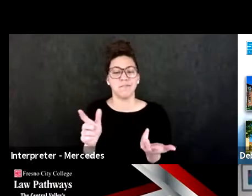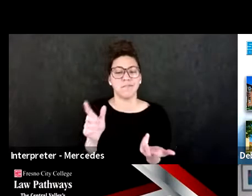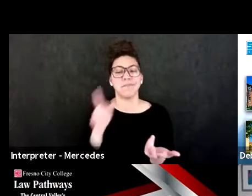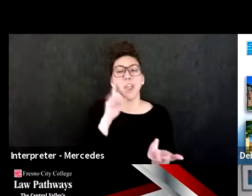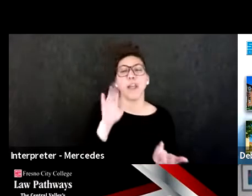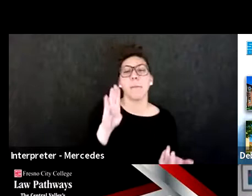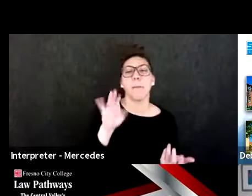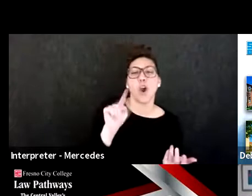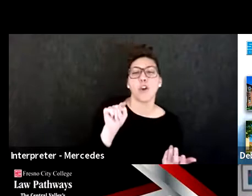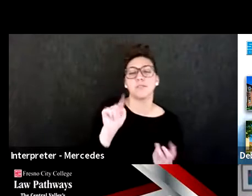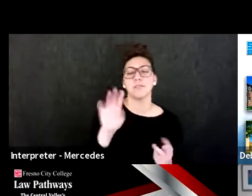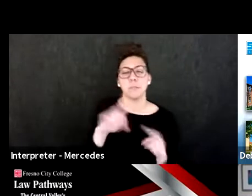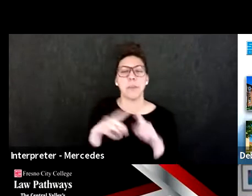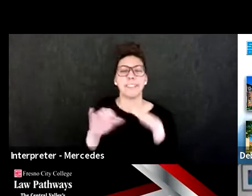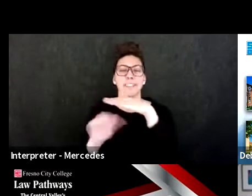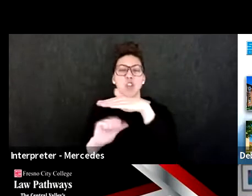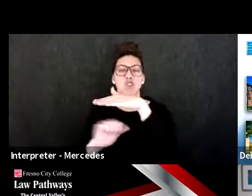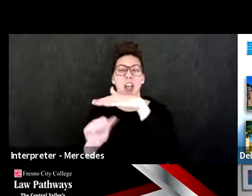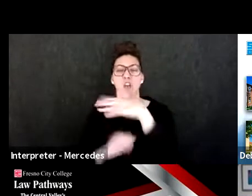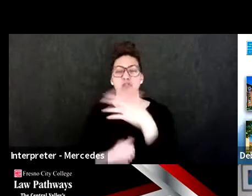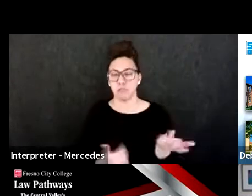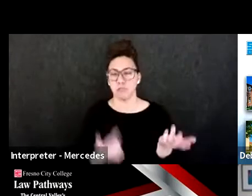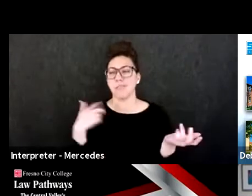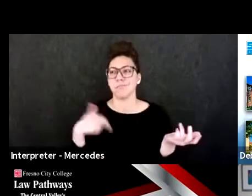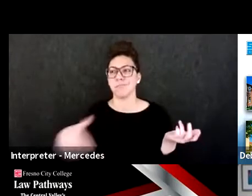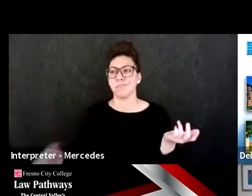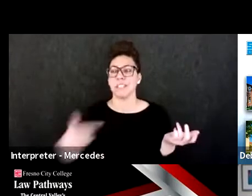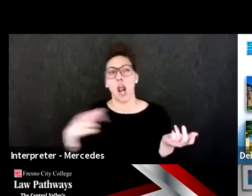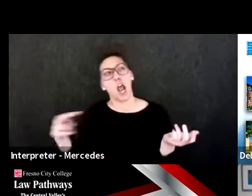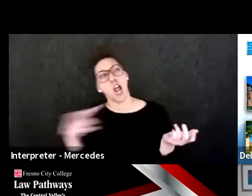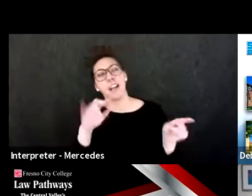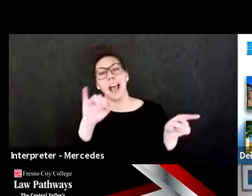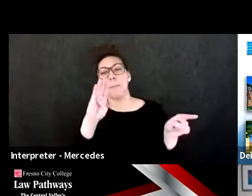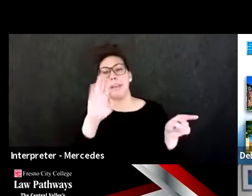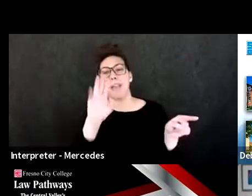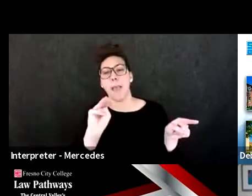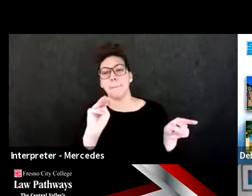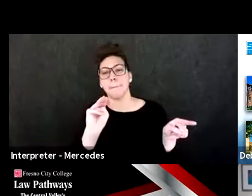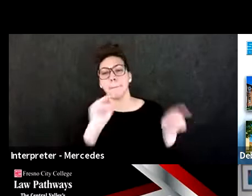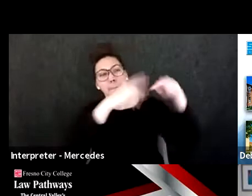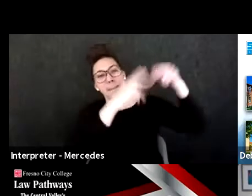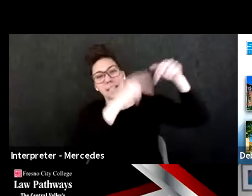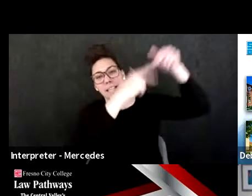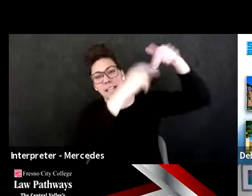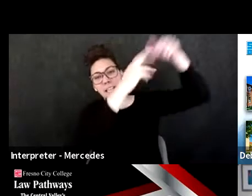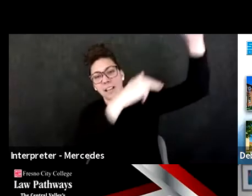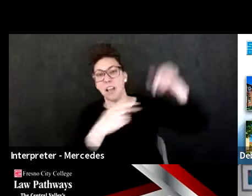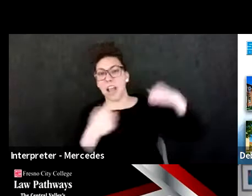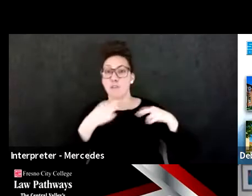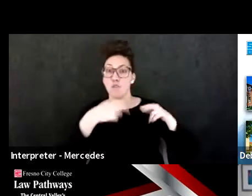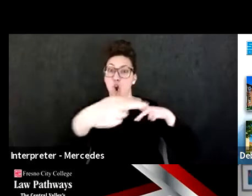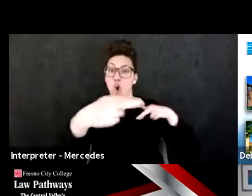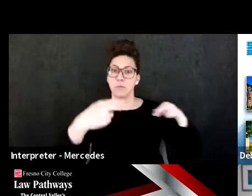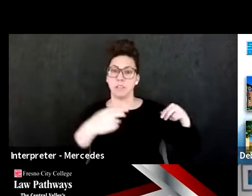in Chicago. And I looked over to the side and the IBM building was there, and they had ropes strung along the sidewalk because it was so